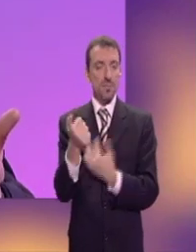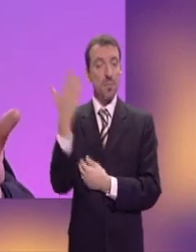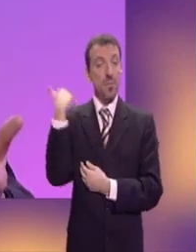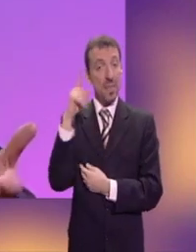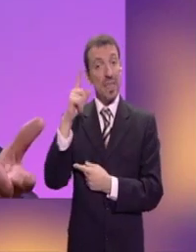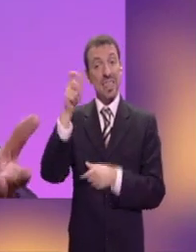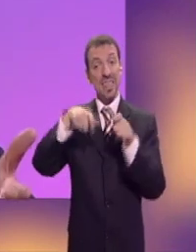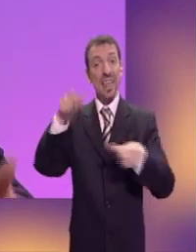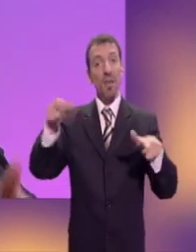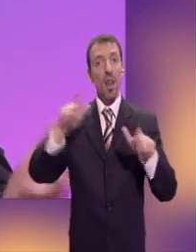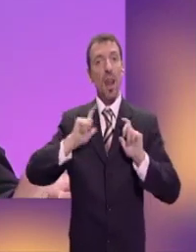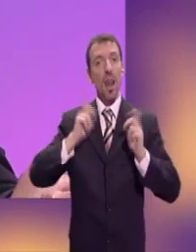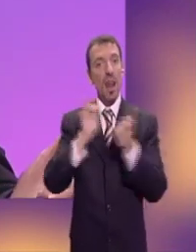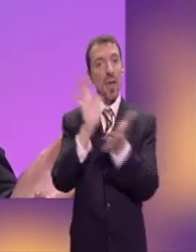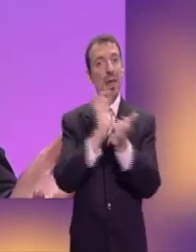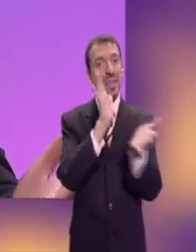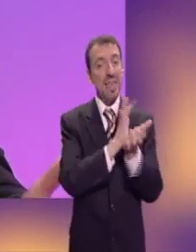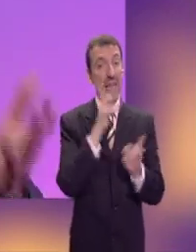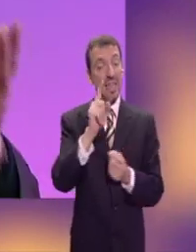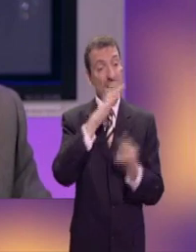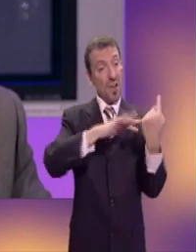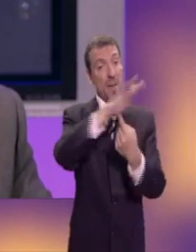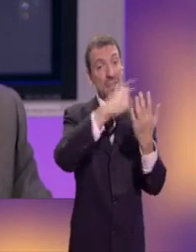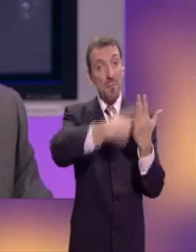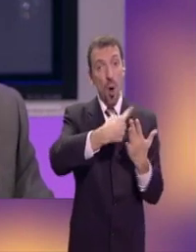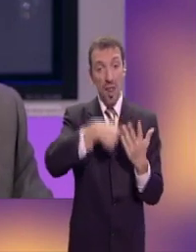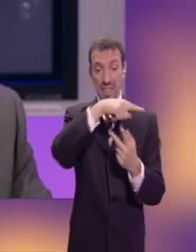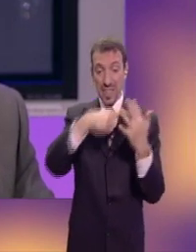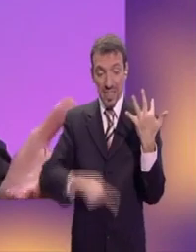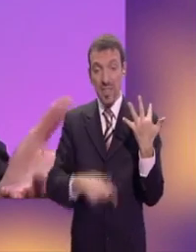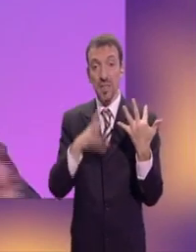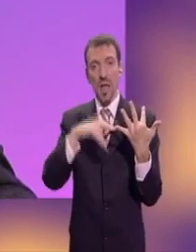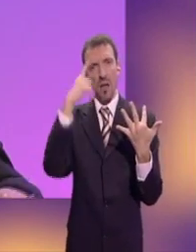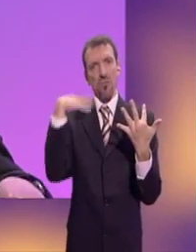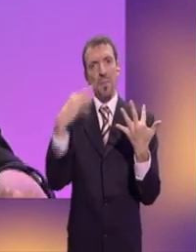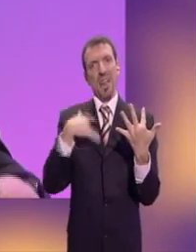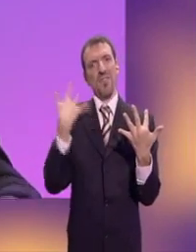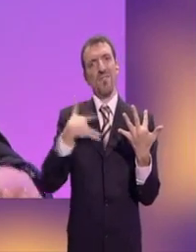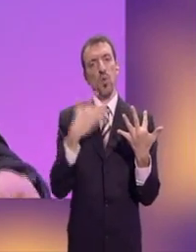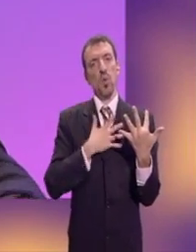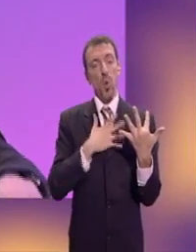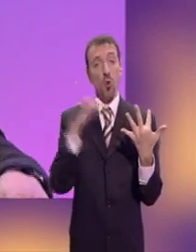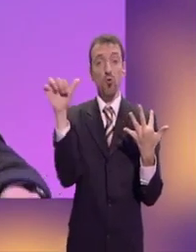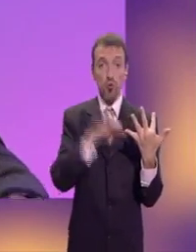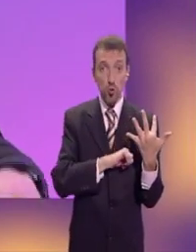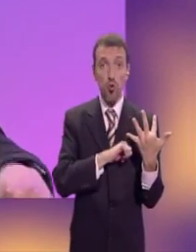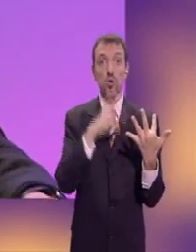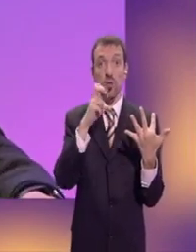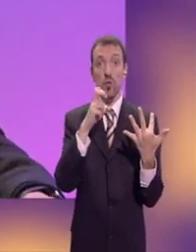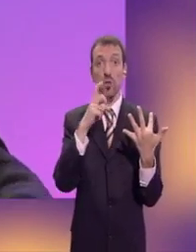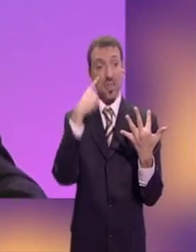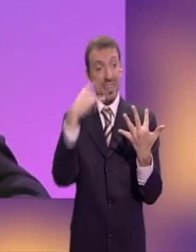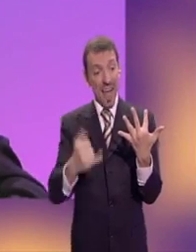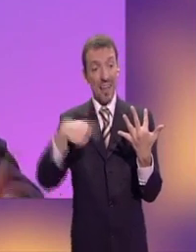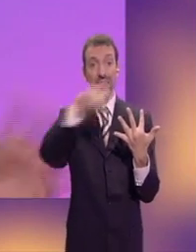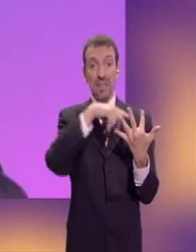civil liberties and a green environmental policy. Now, I think that personally represents my view, and it should be able to be tested with the